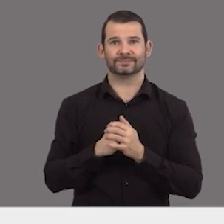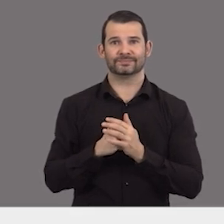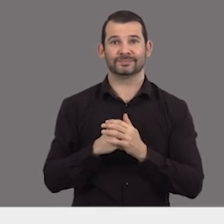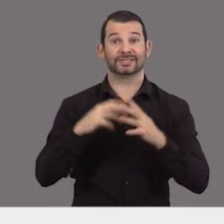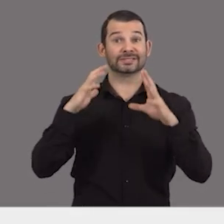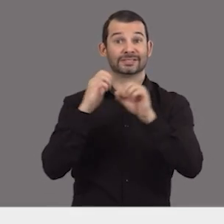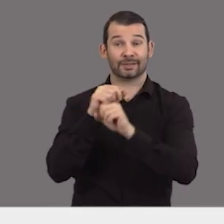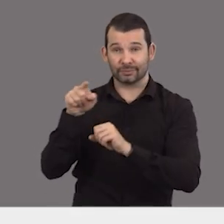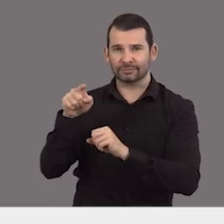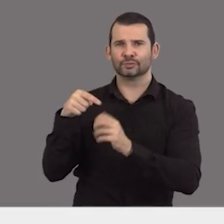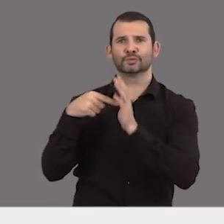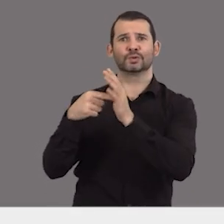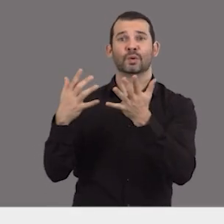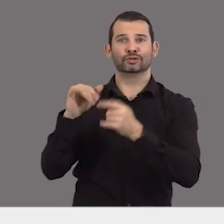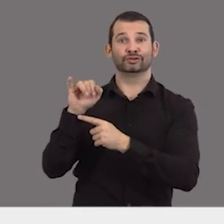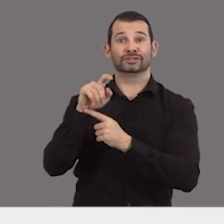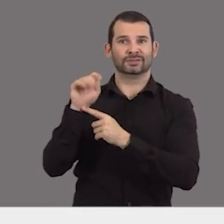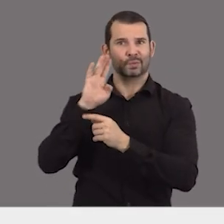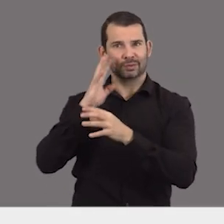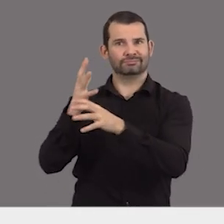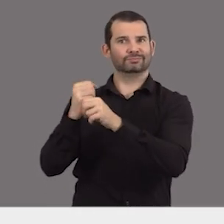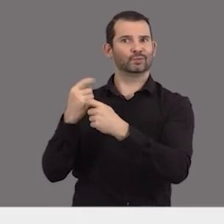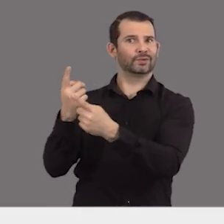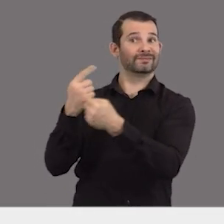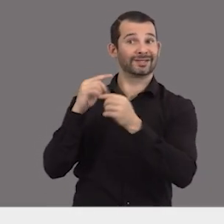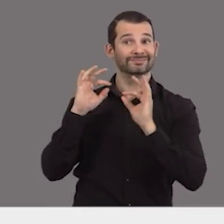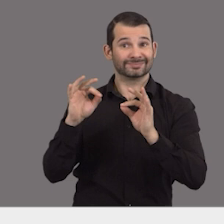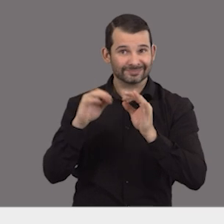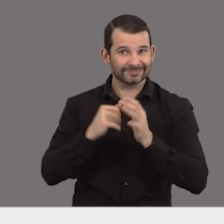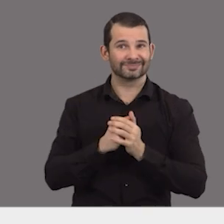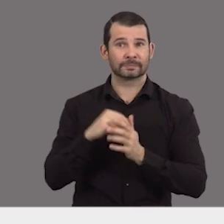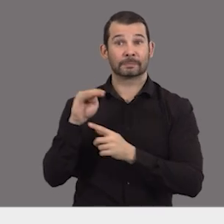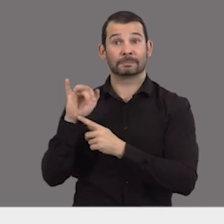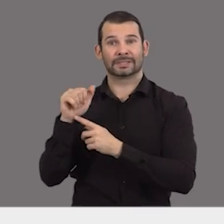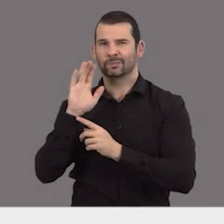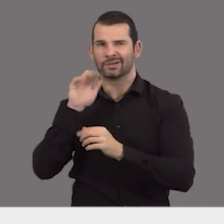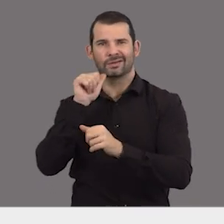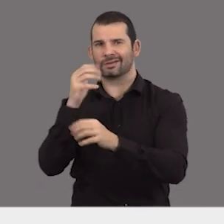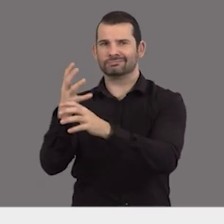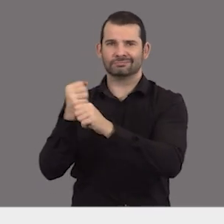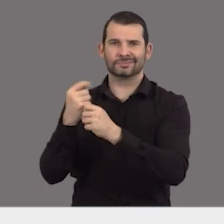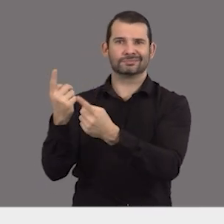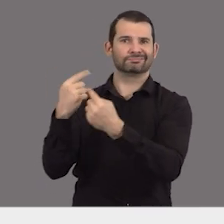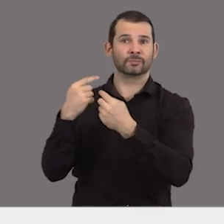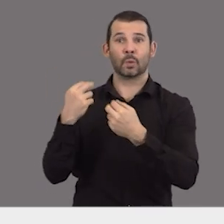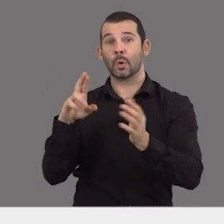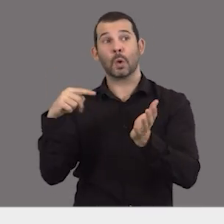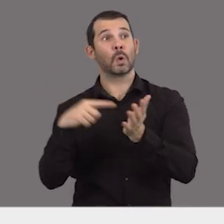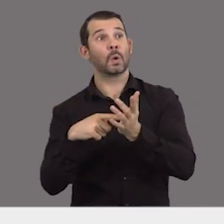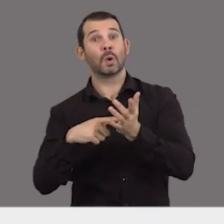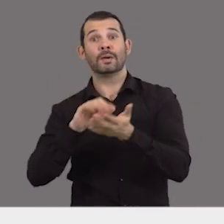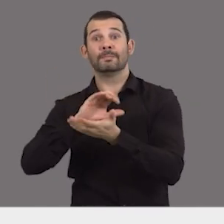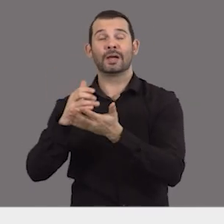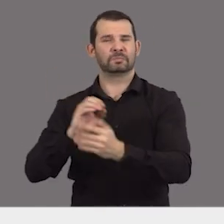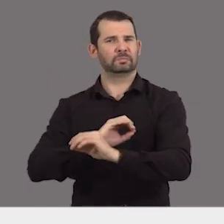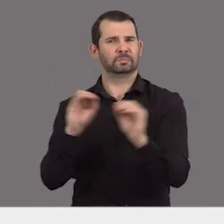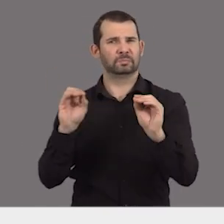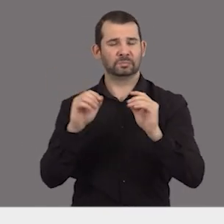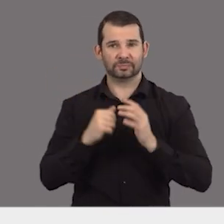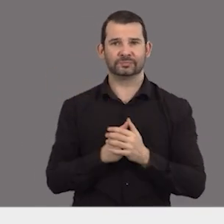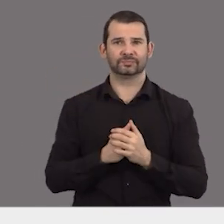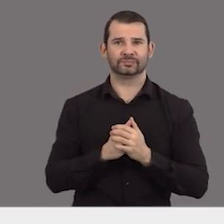A summary shows Jeet will receive refunds. Mia will not receive a refund nor have amounts